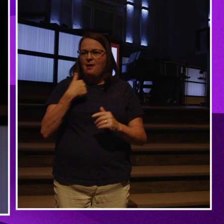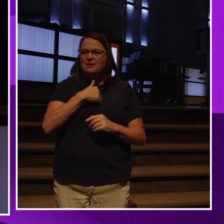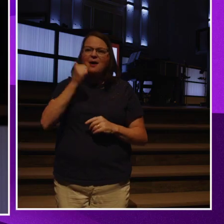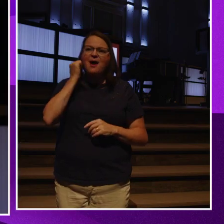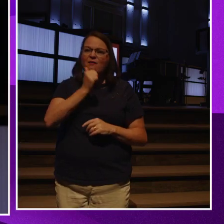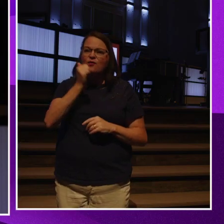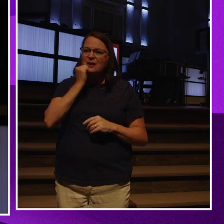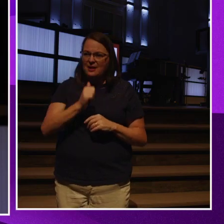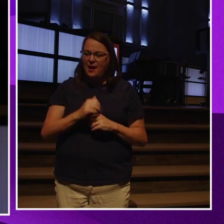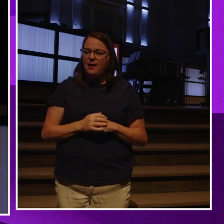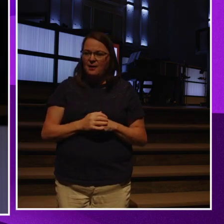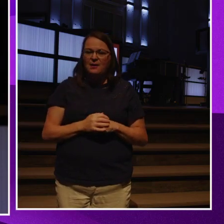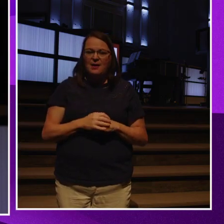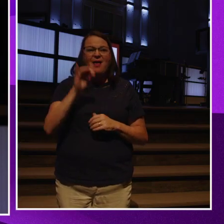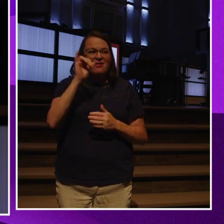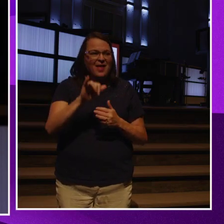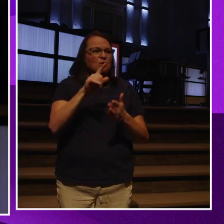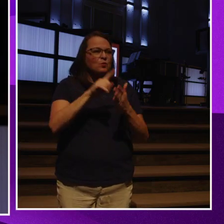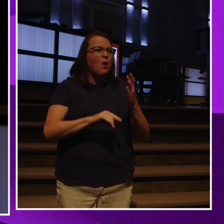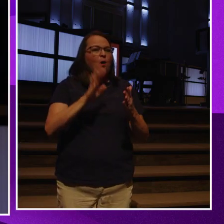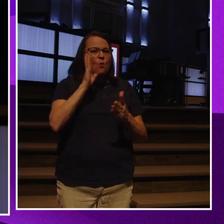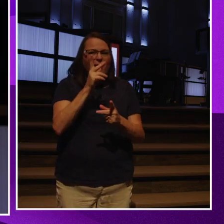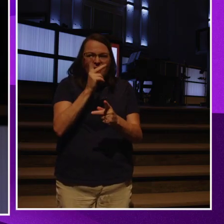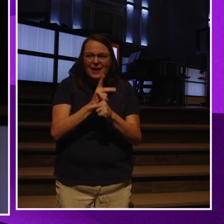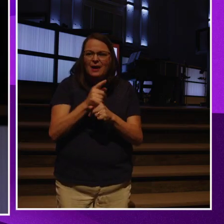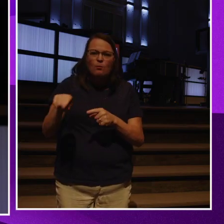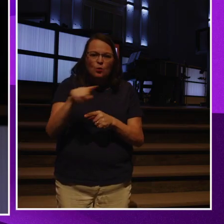That's what will sustain you and keep you going.